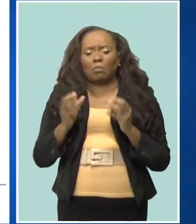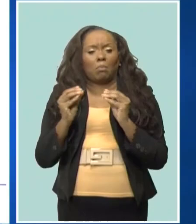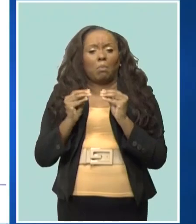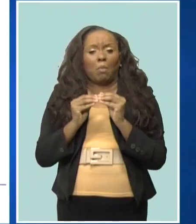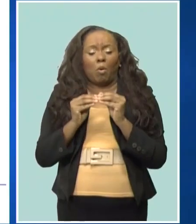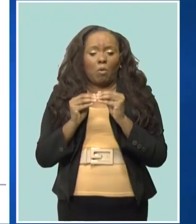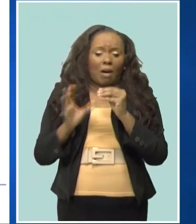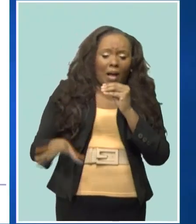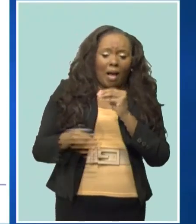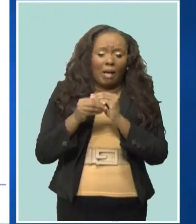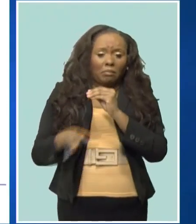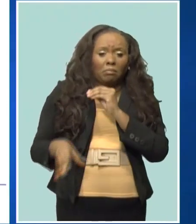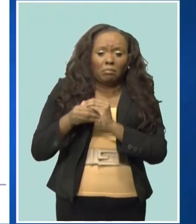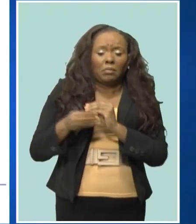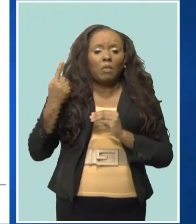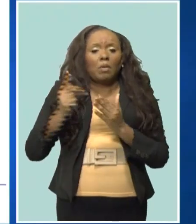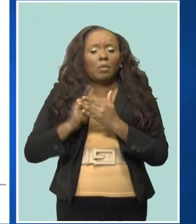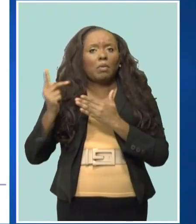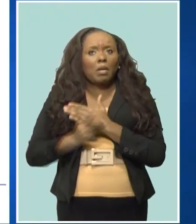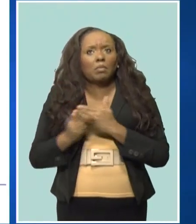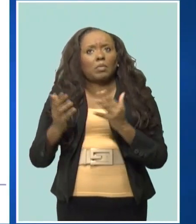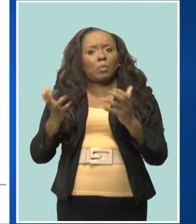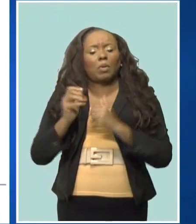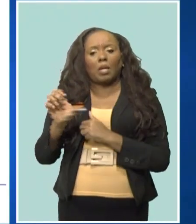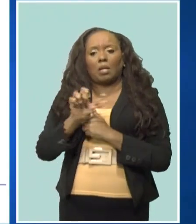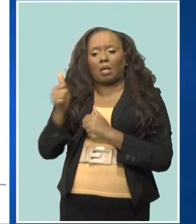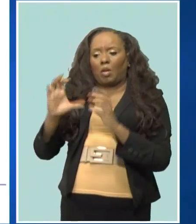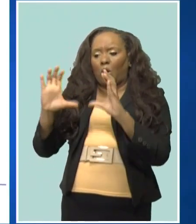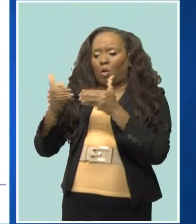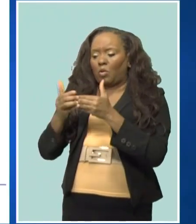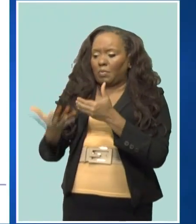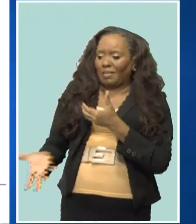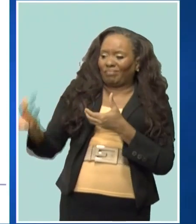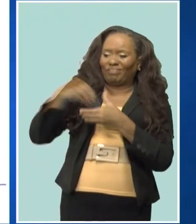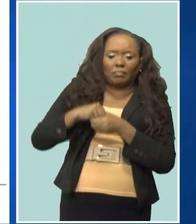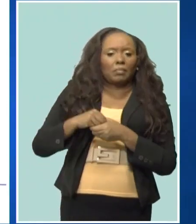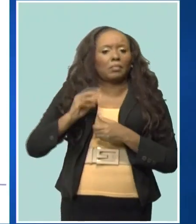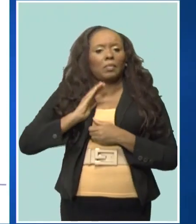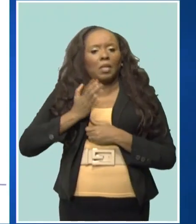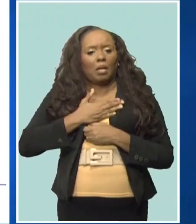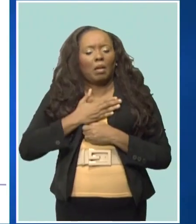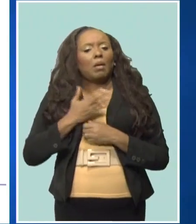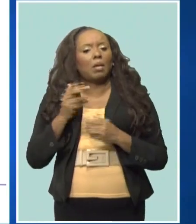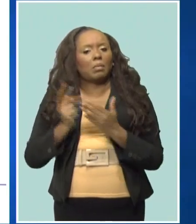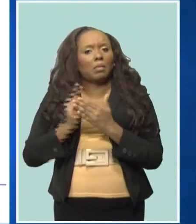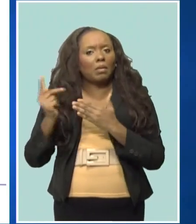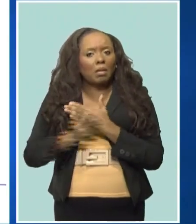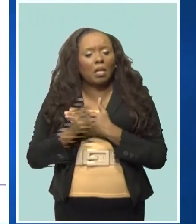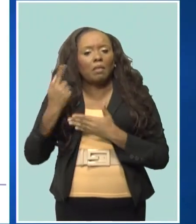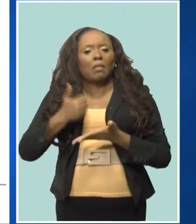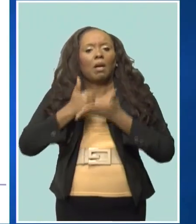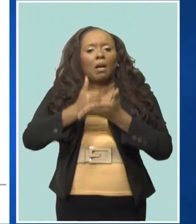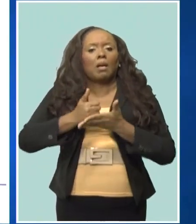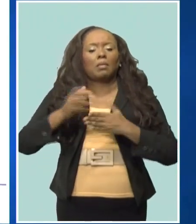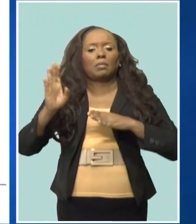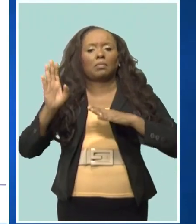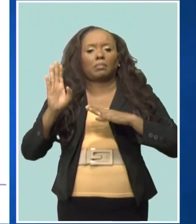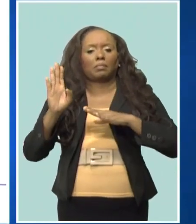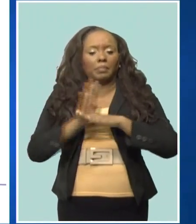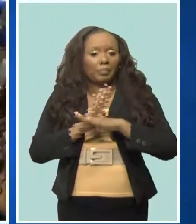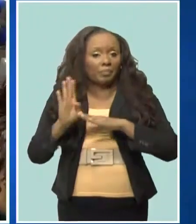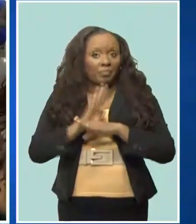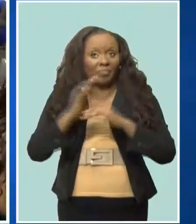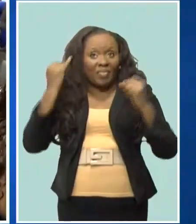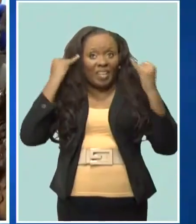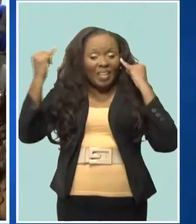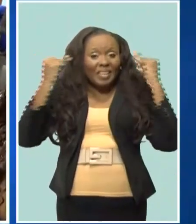another entity be involved in the process of developing our young people as far as entrepreneurship is concerned. Minister